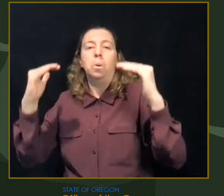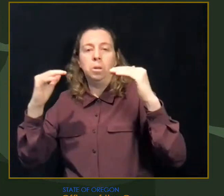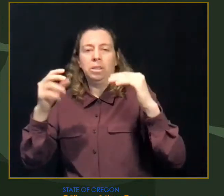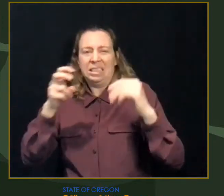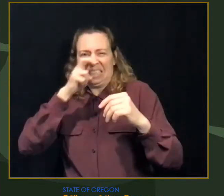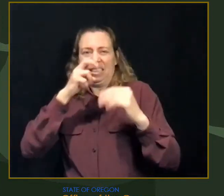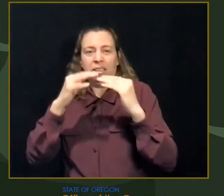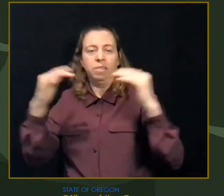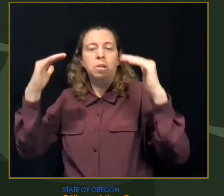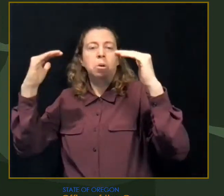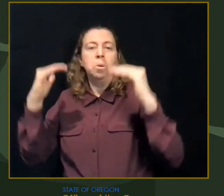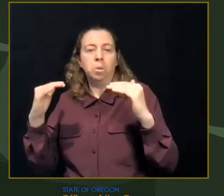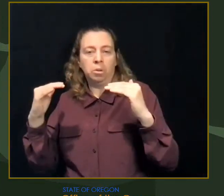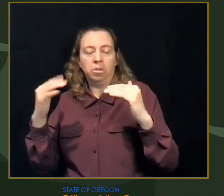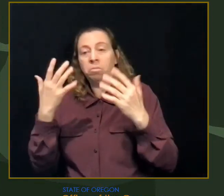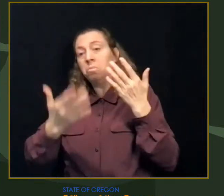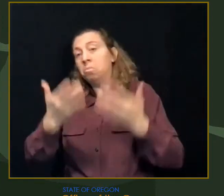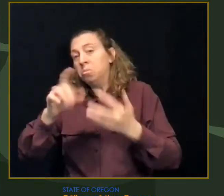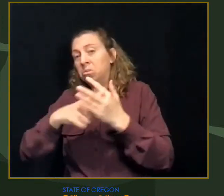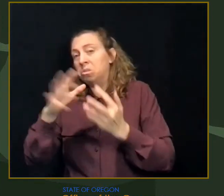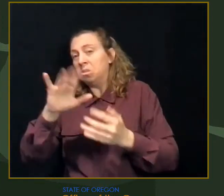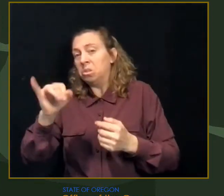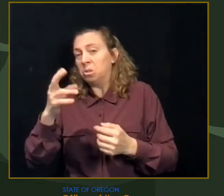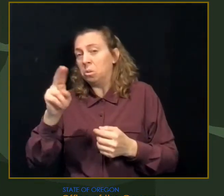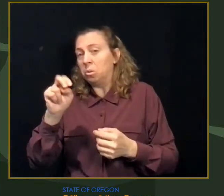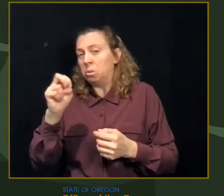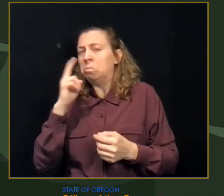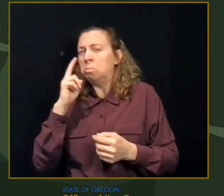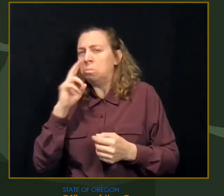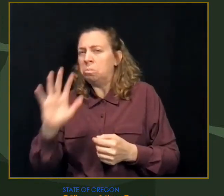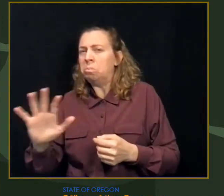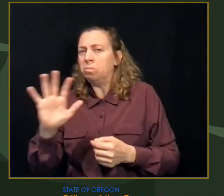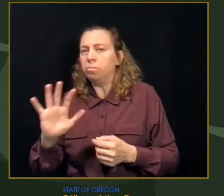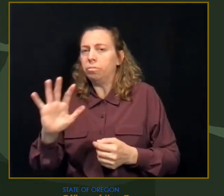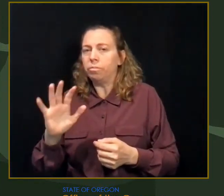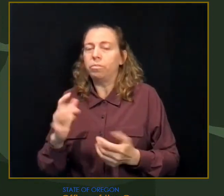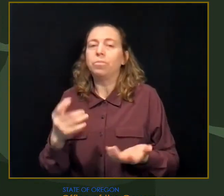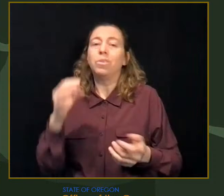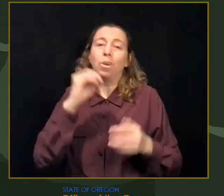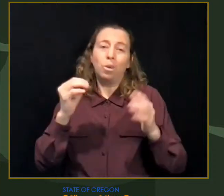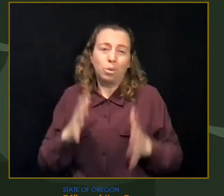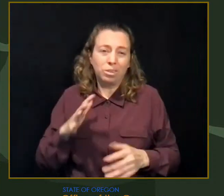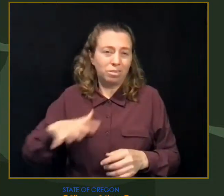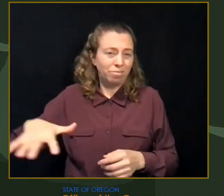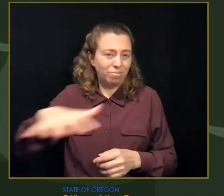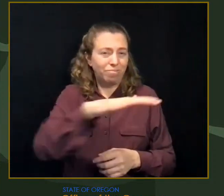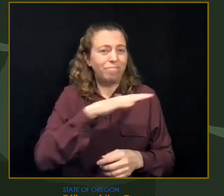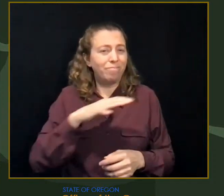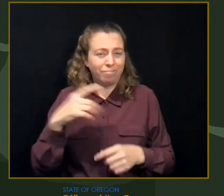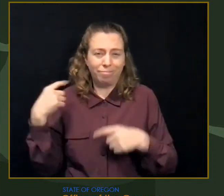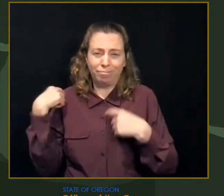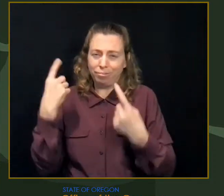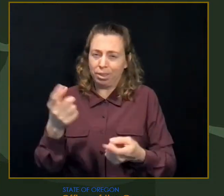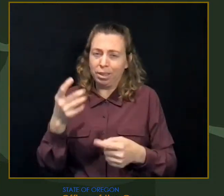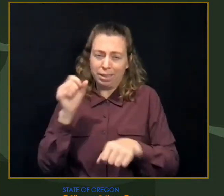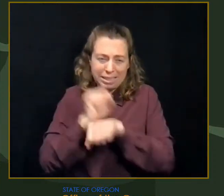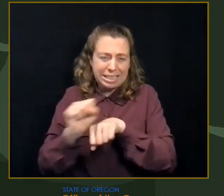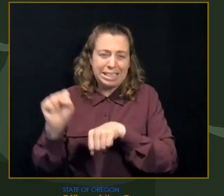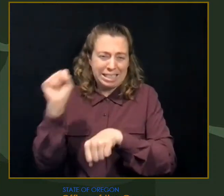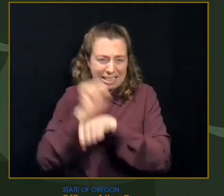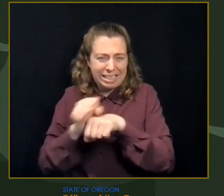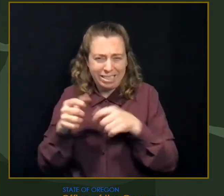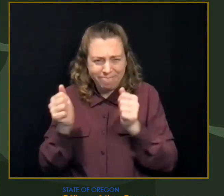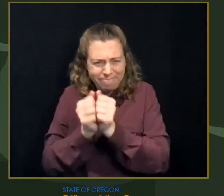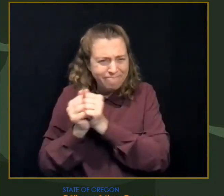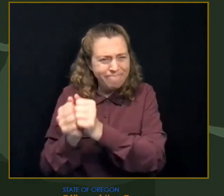Oregonians have acted to protect ourselves and each other, we have stopped this virus in its tracks. We are asking for your